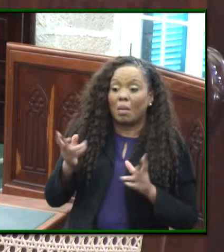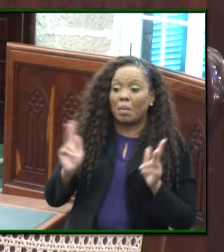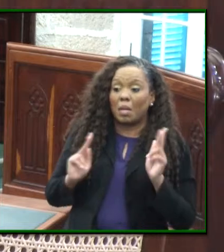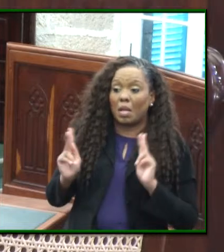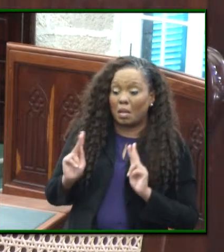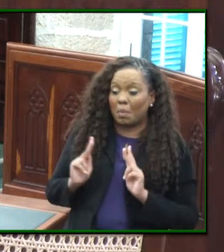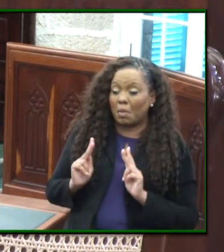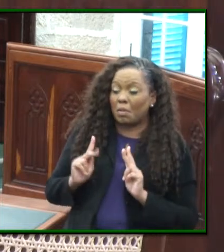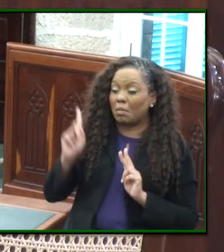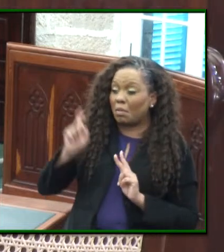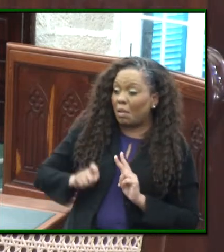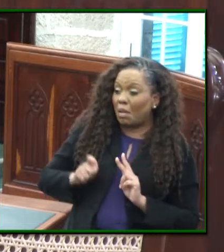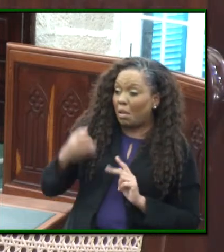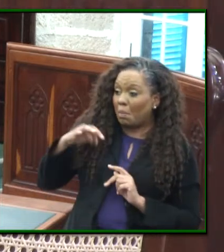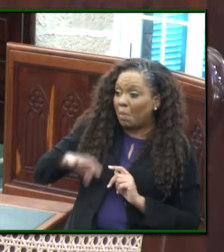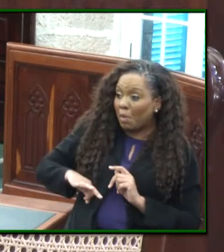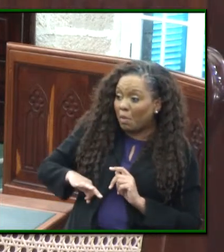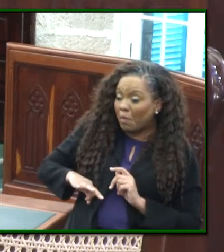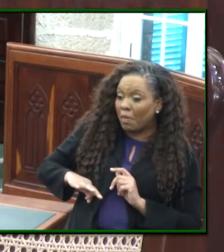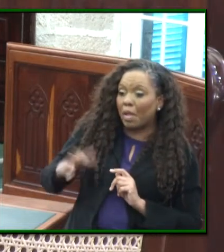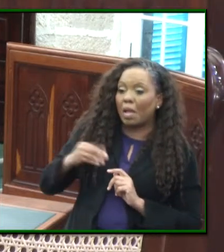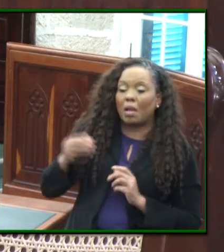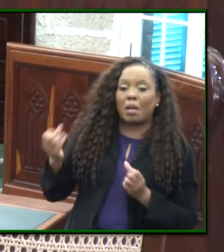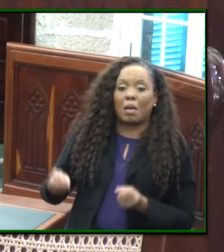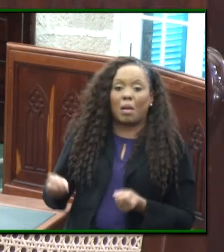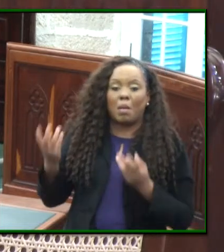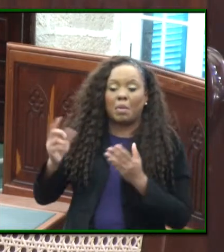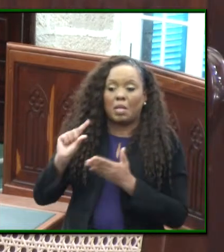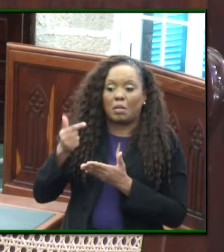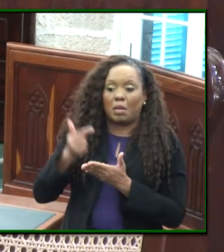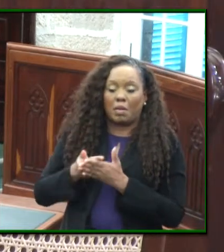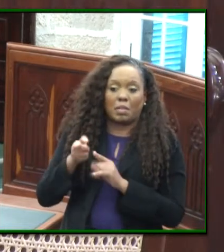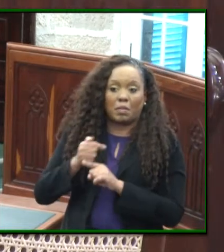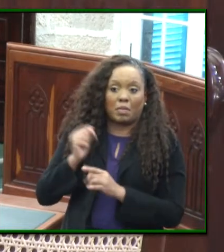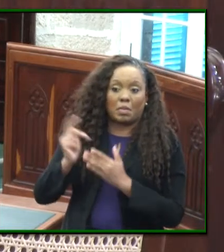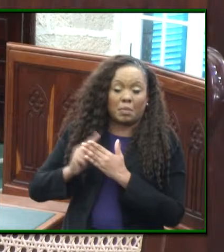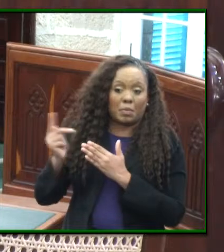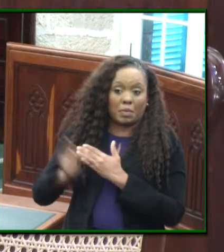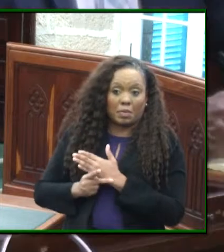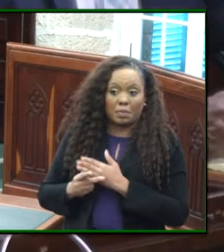And how many eventually graduated from that scheme?